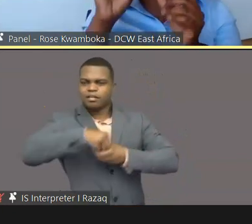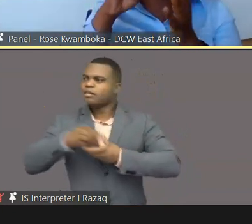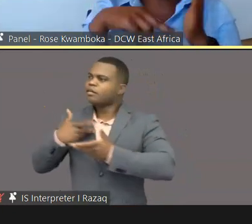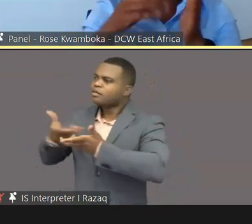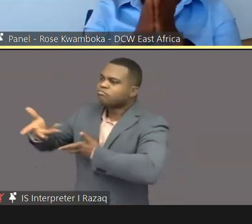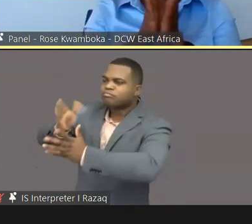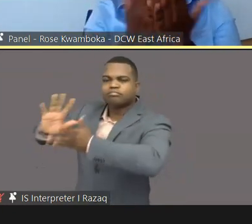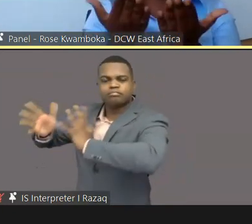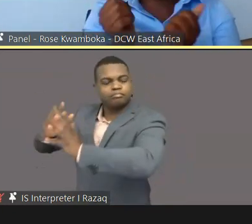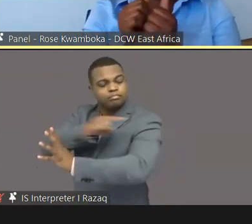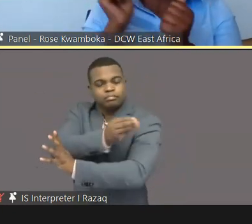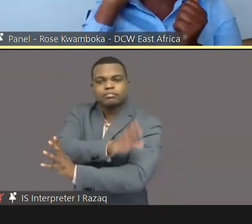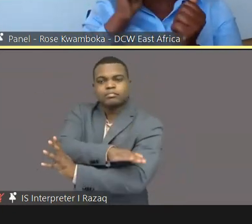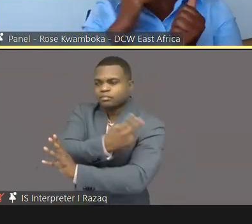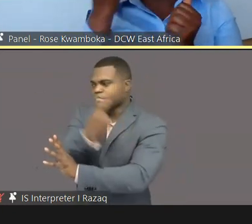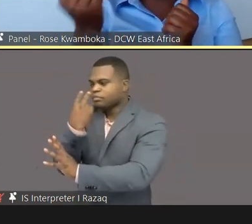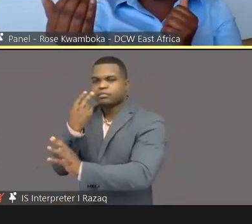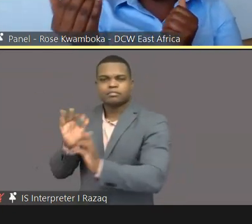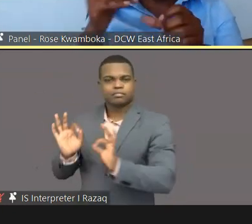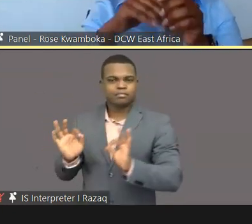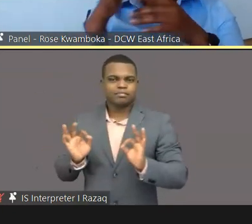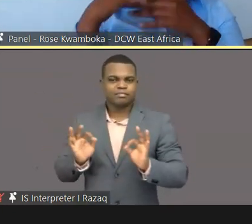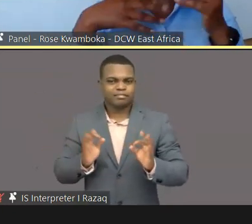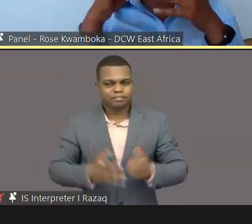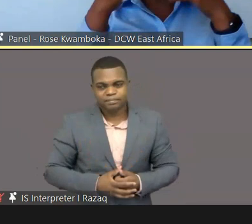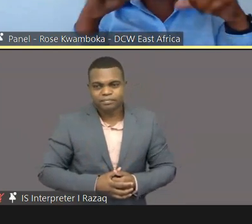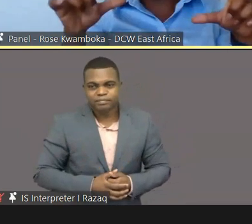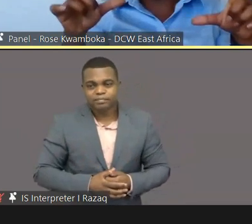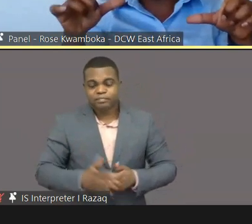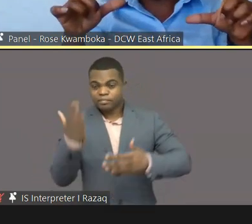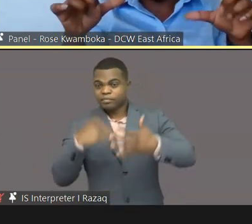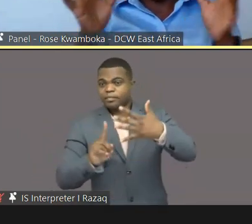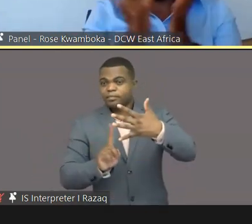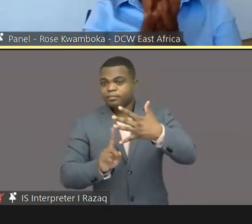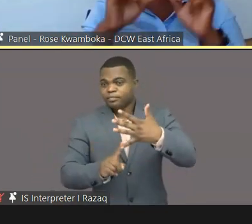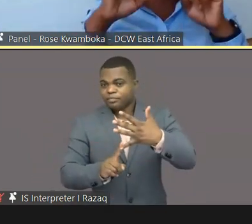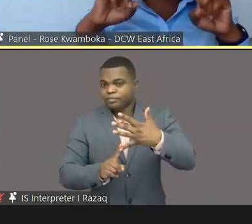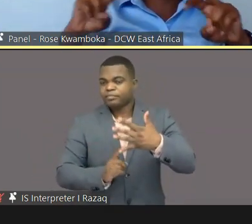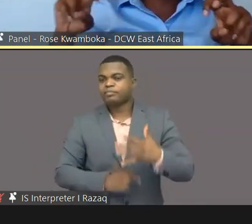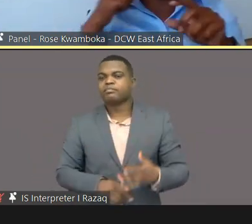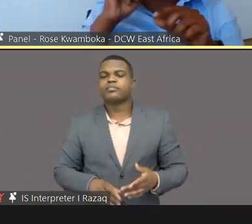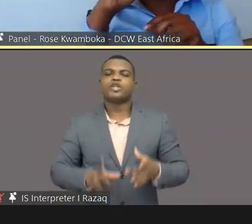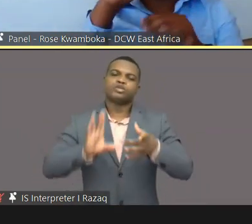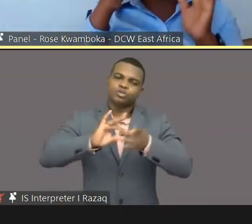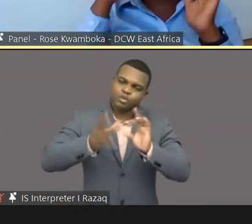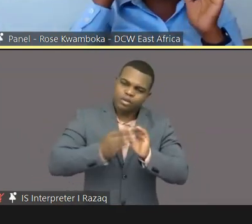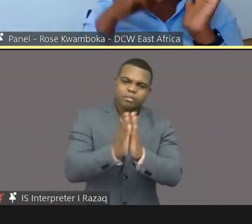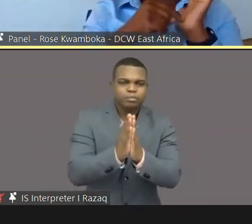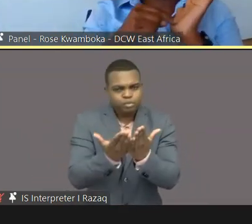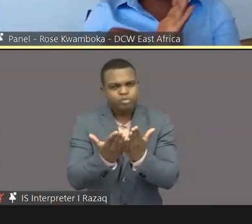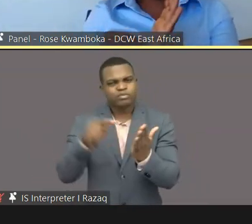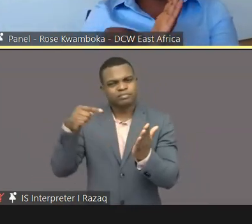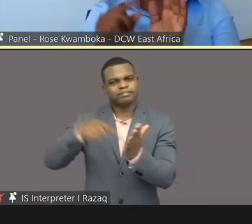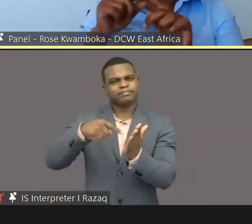Parents, teachers, caregivers should read storybooks to the deaf children in sign language and